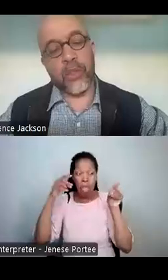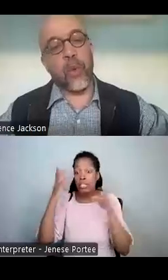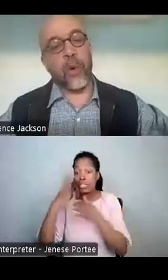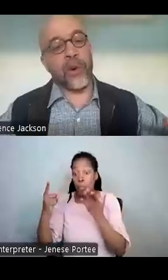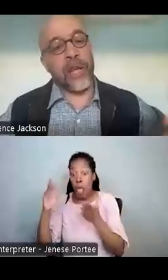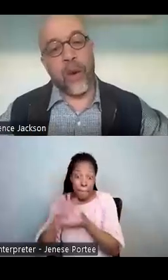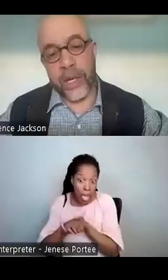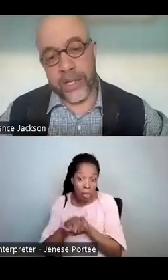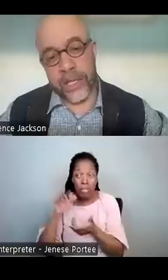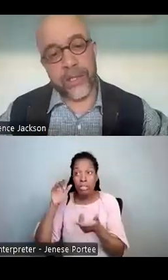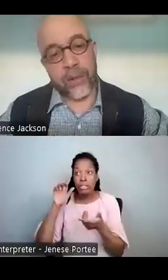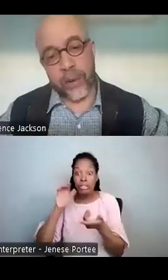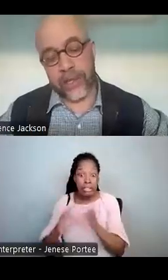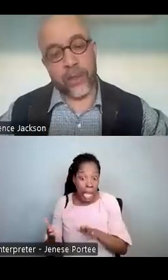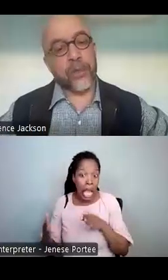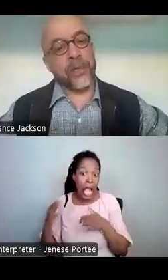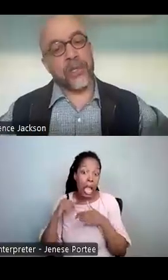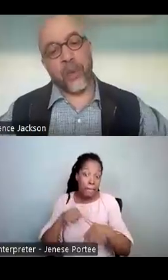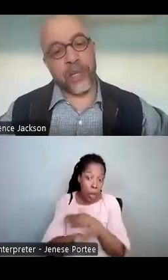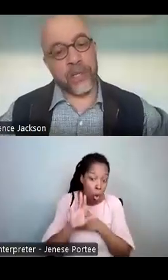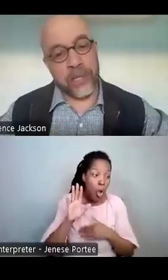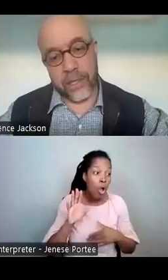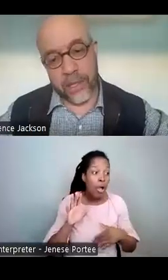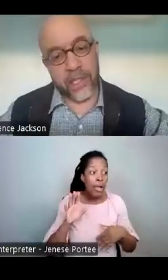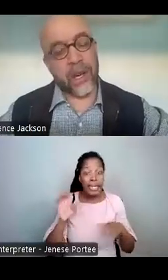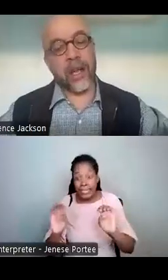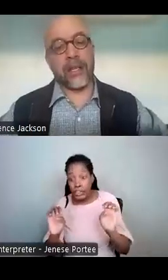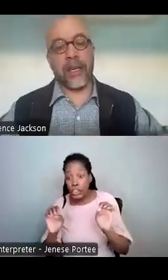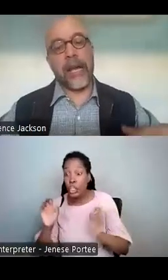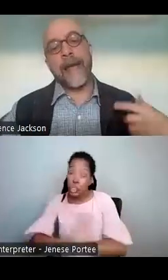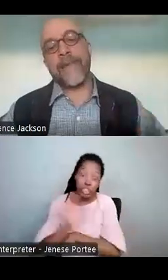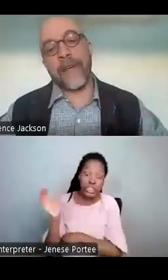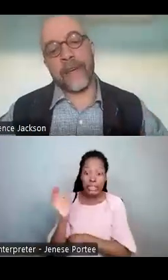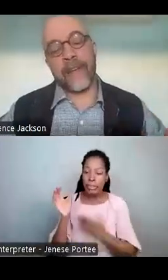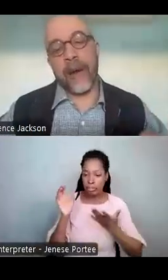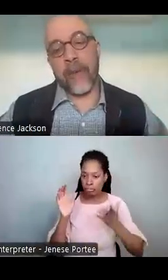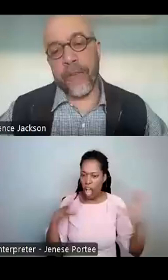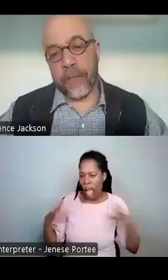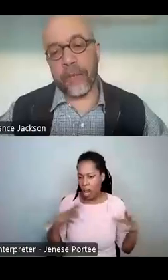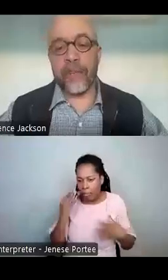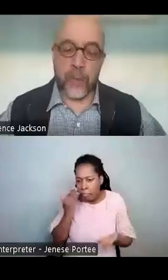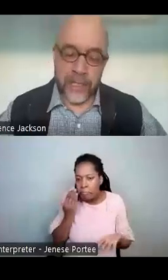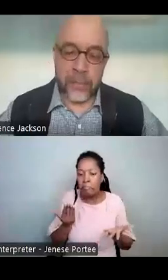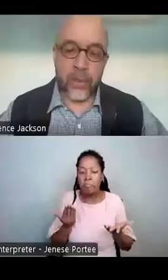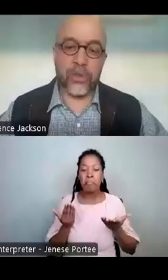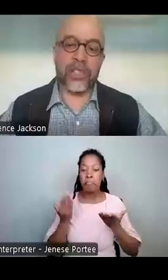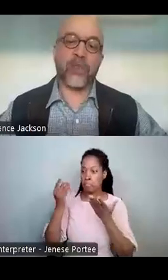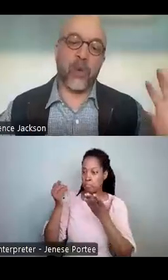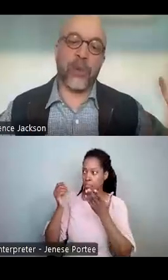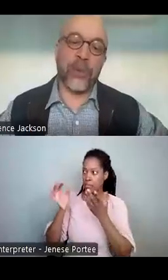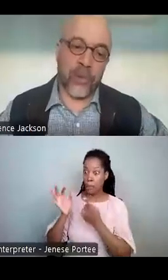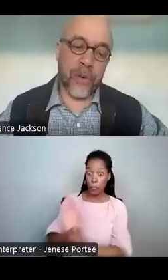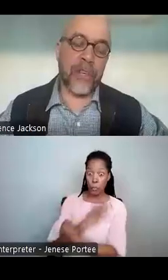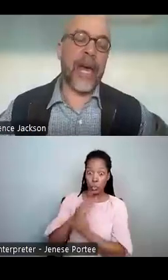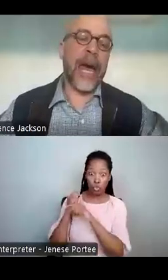someone's born, when it's Easter, when it's Christmas, when it's the Ascension holiday, then often, especially musical traditions,